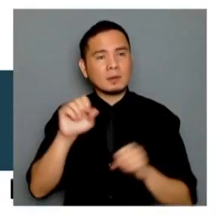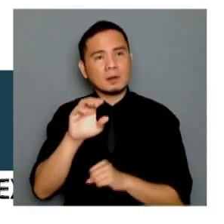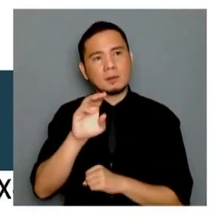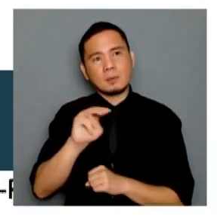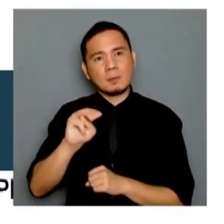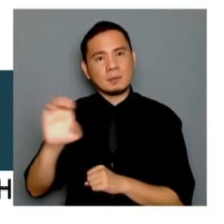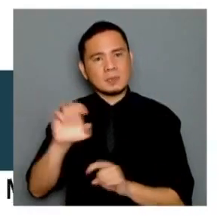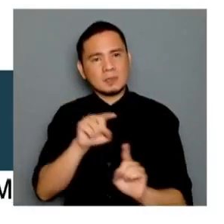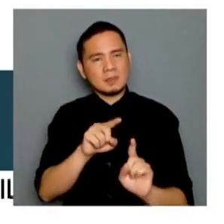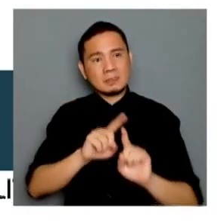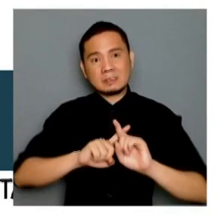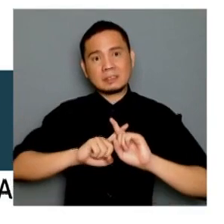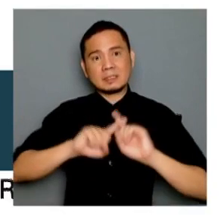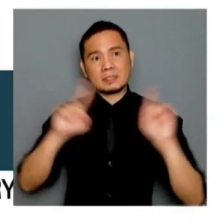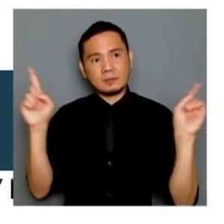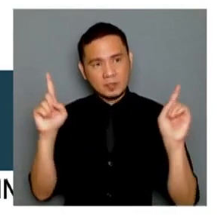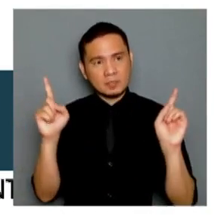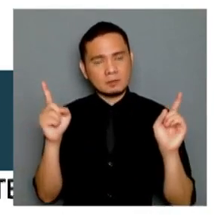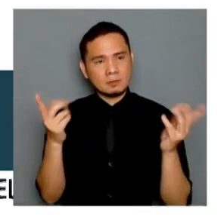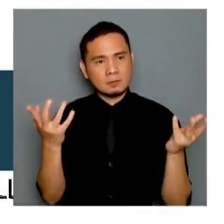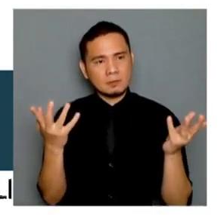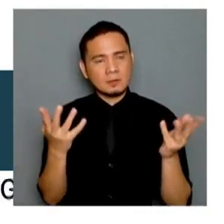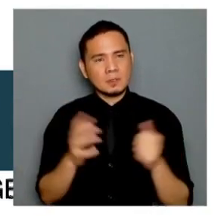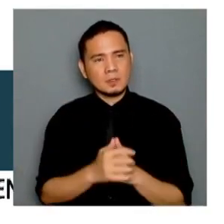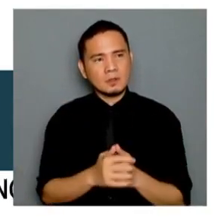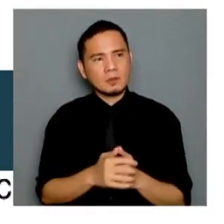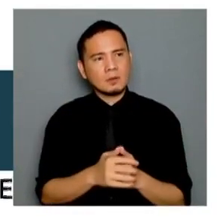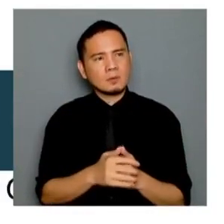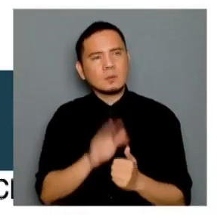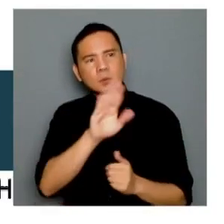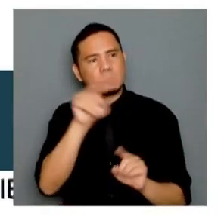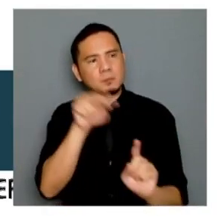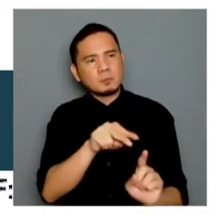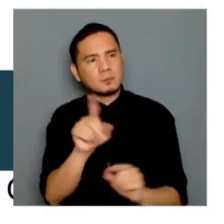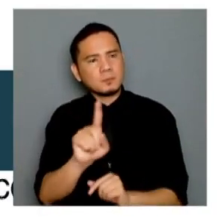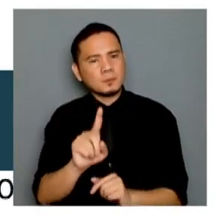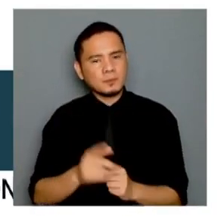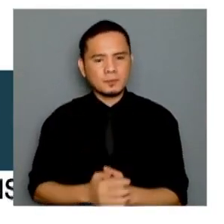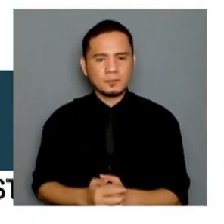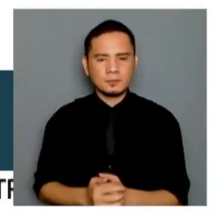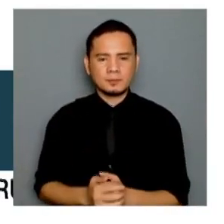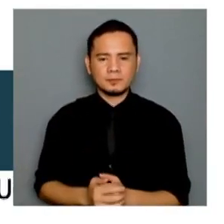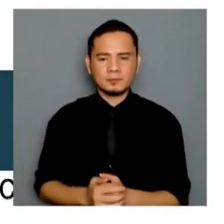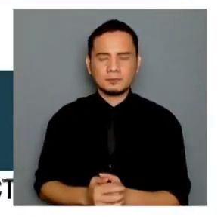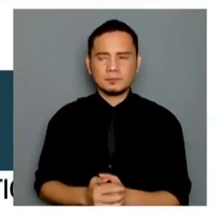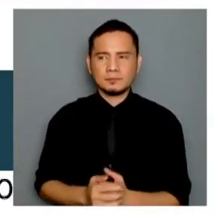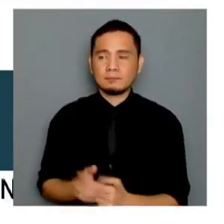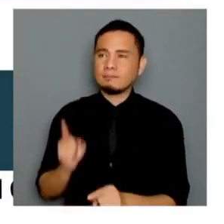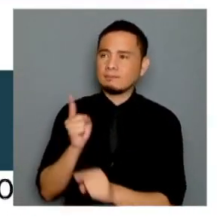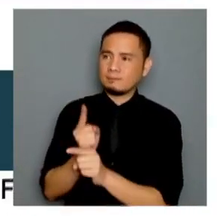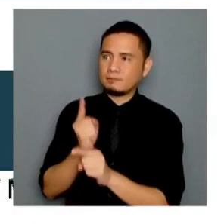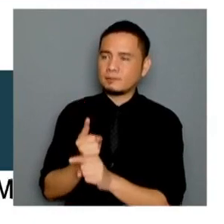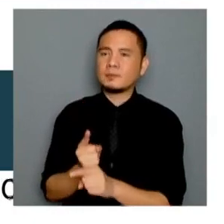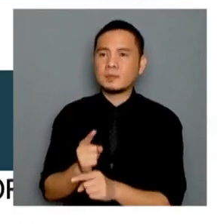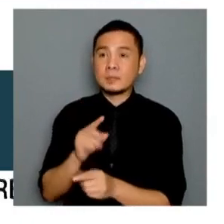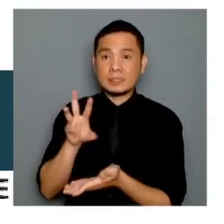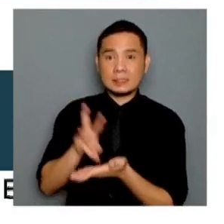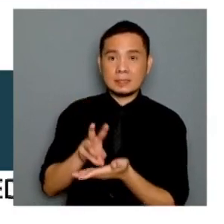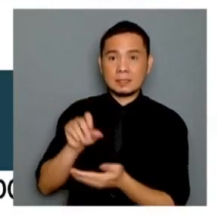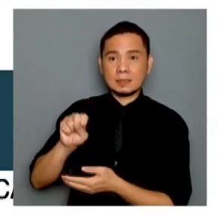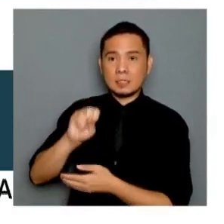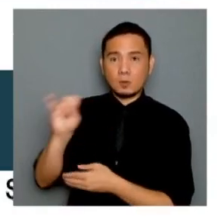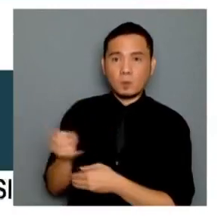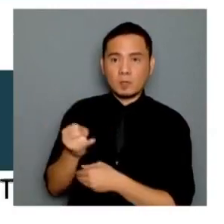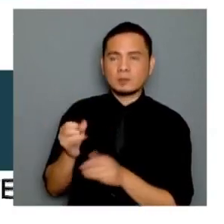ball game altogether. What do you say to that? That's correct, Carmina. We are small, but again, it's